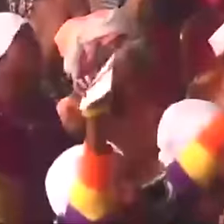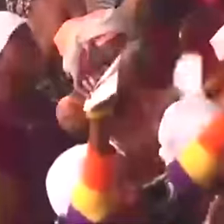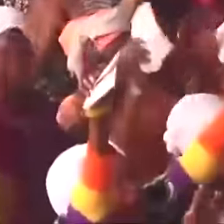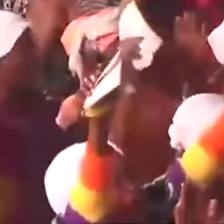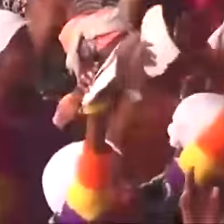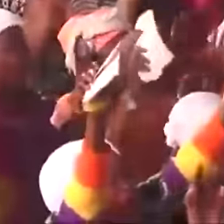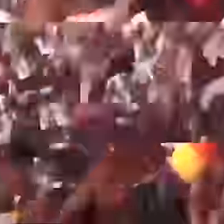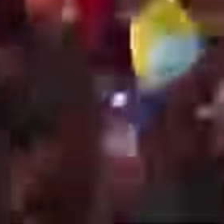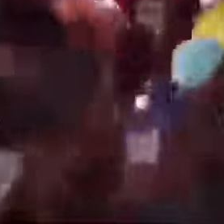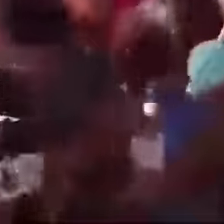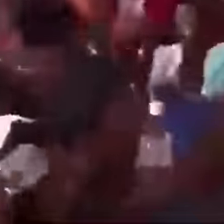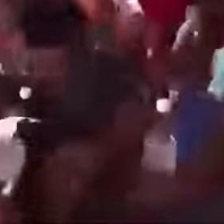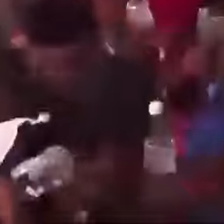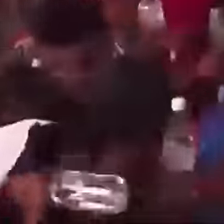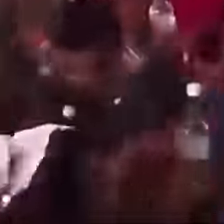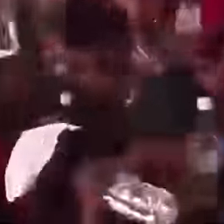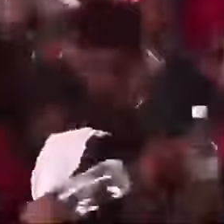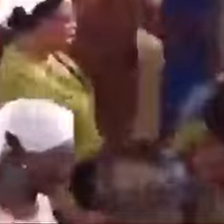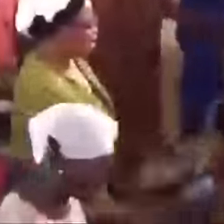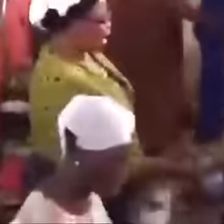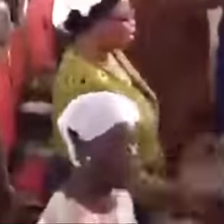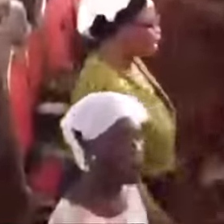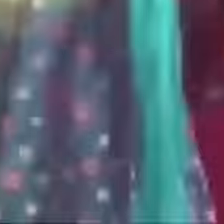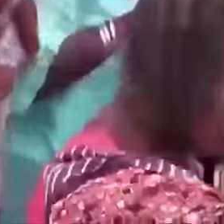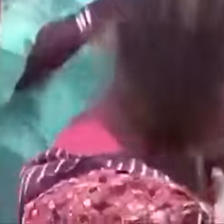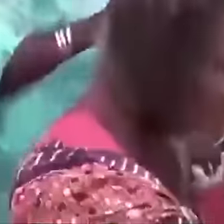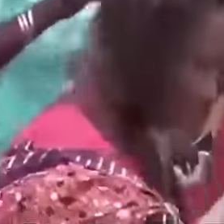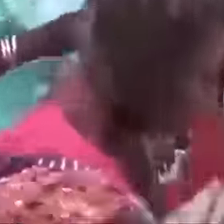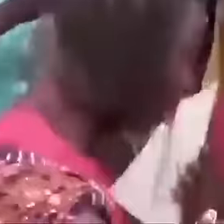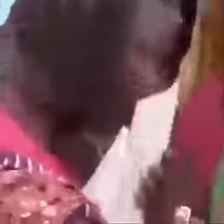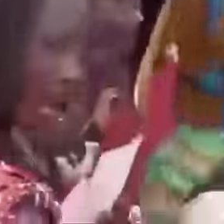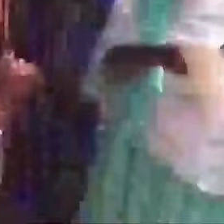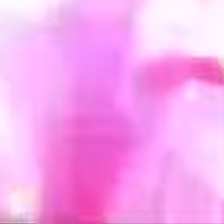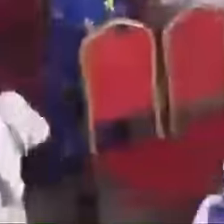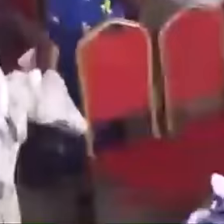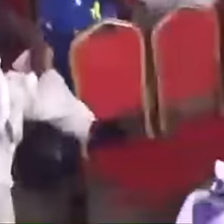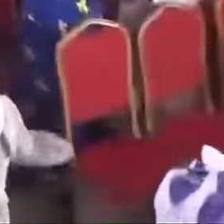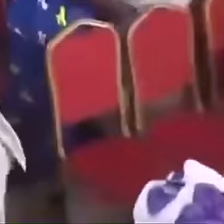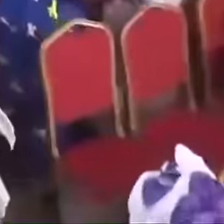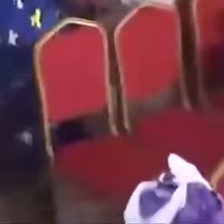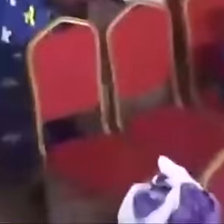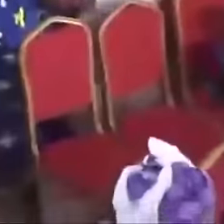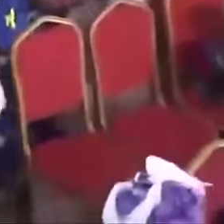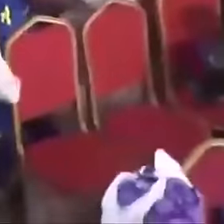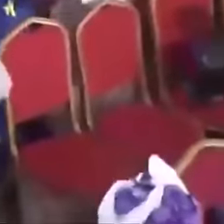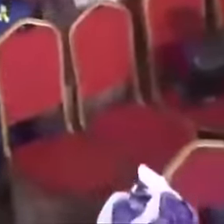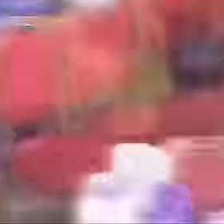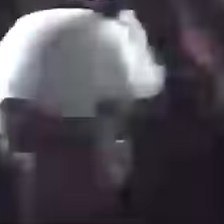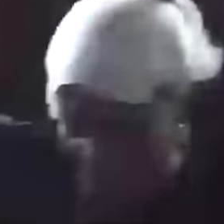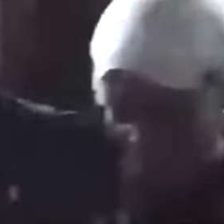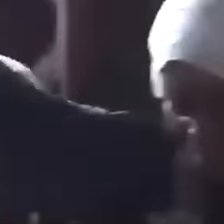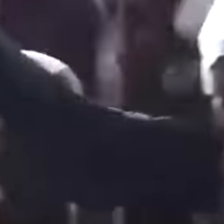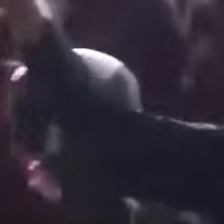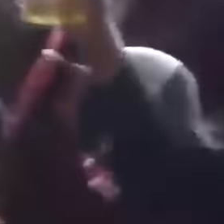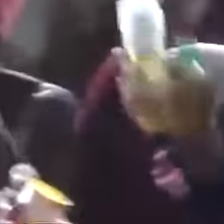betider lojo won ni. Lo sele ni bi Ibadan adora yi o. Ekura nle. Loruko Jesu iwo le ri